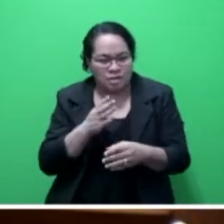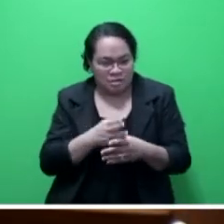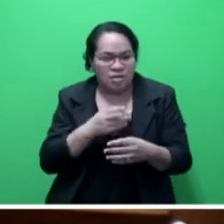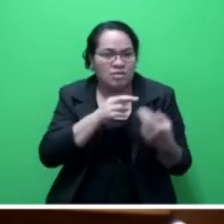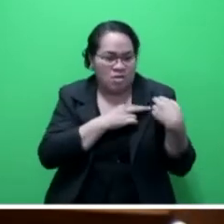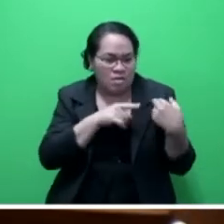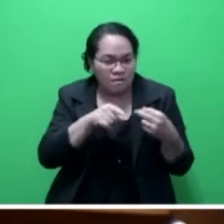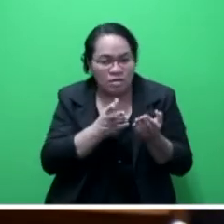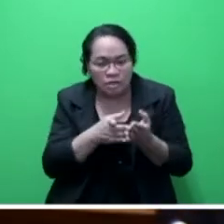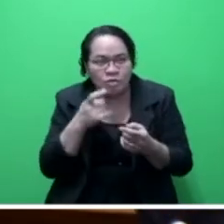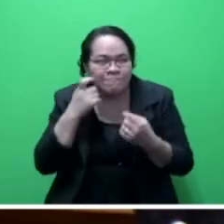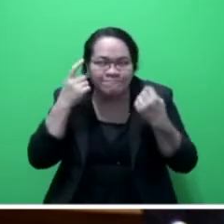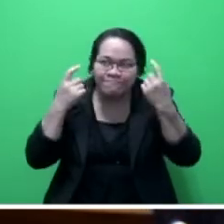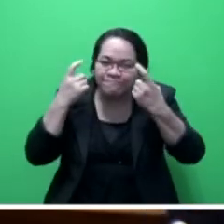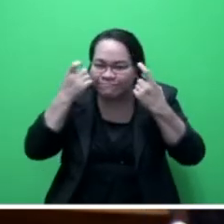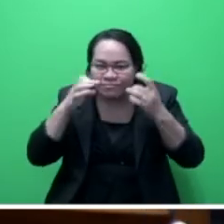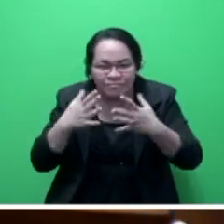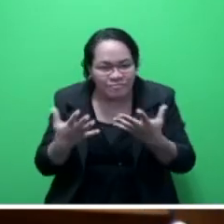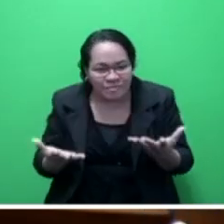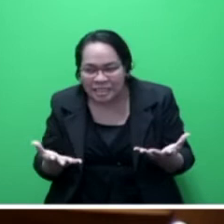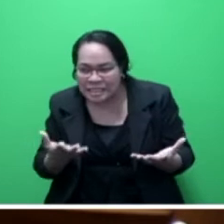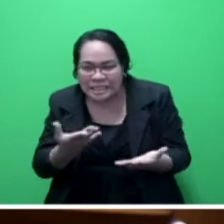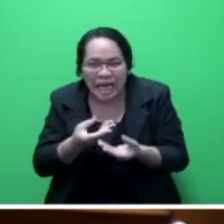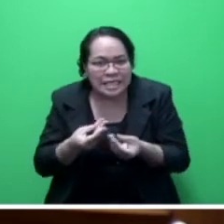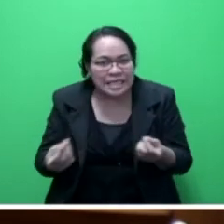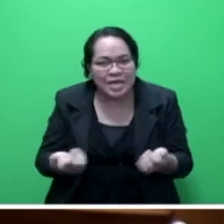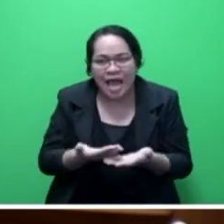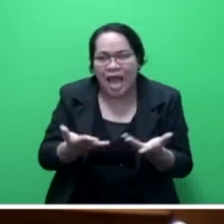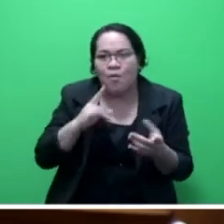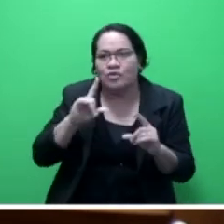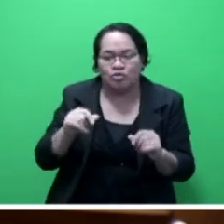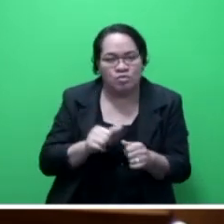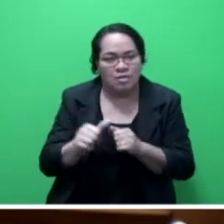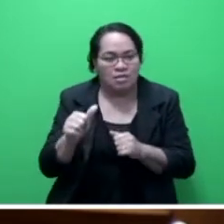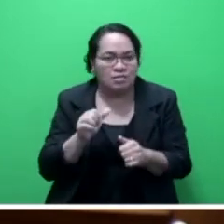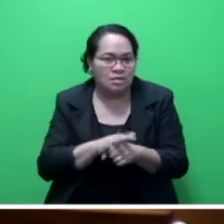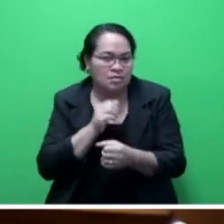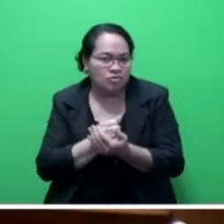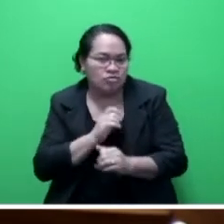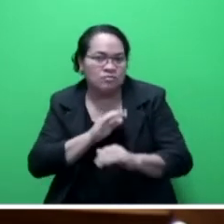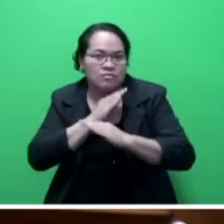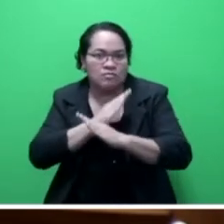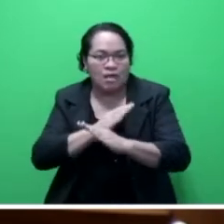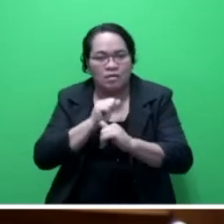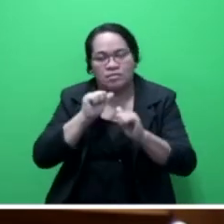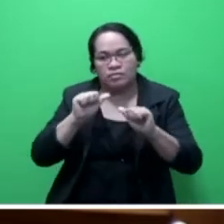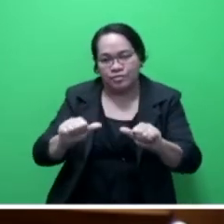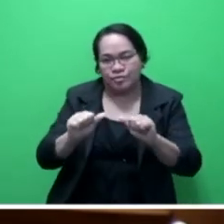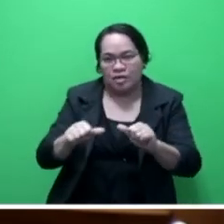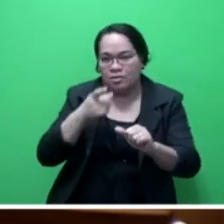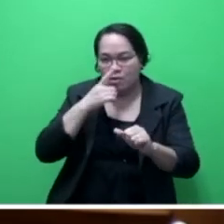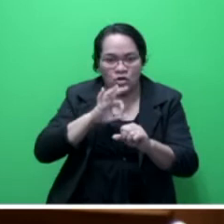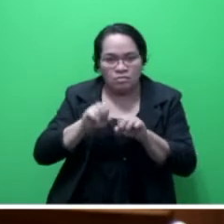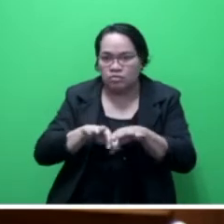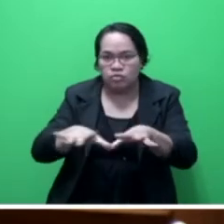levels to find solutions. As with other sectors, sir, we've adopted international best practices, including recommendations from the IMO with